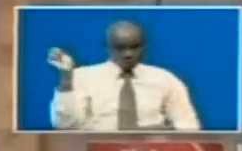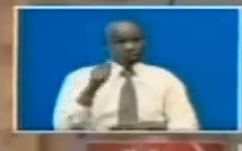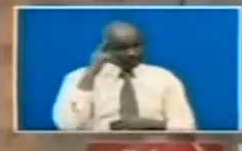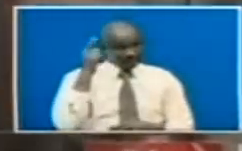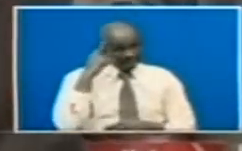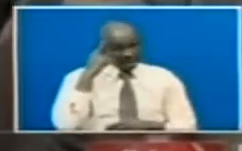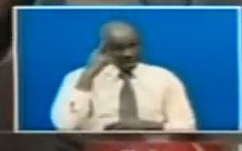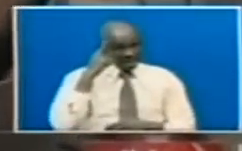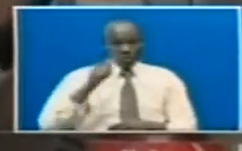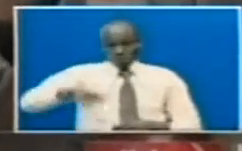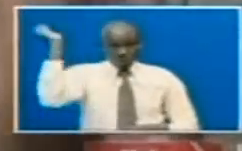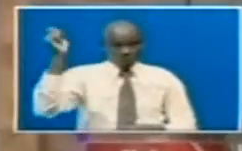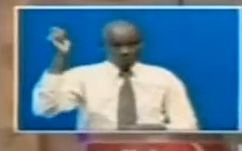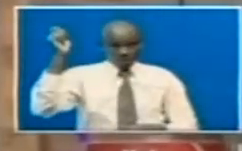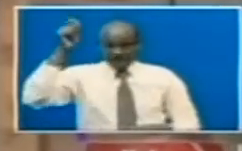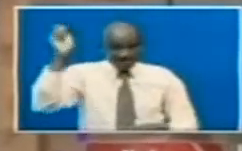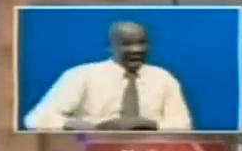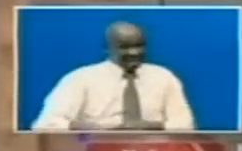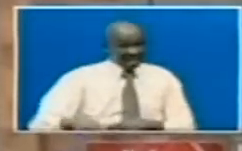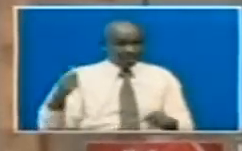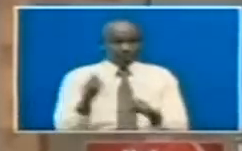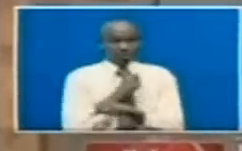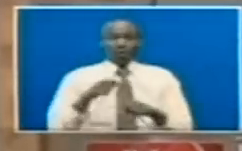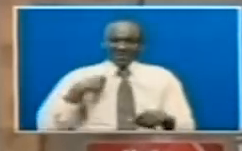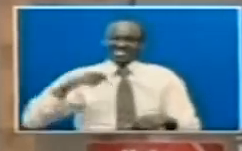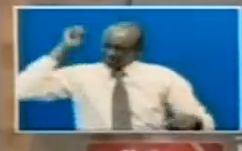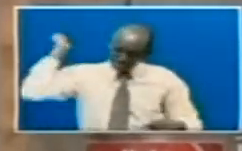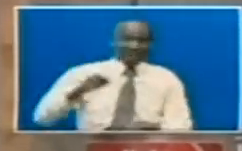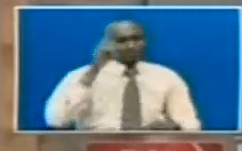yake. Akiinua juu, haiwezi kufika chini bila kuoga mtu.